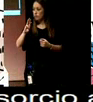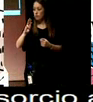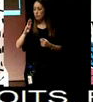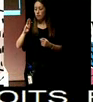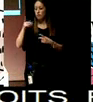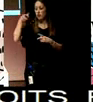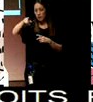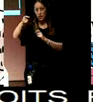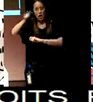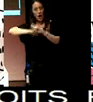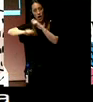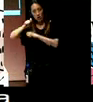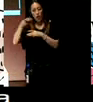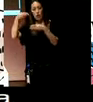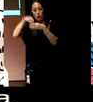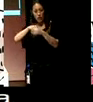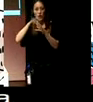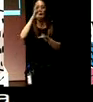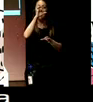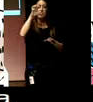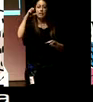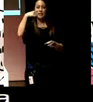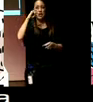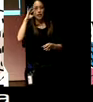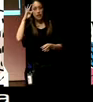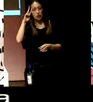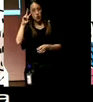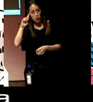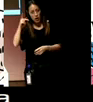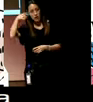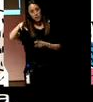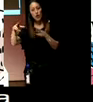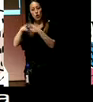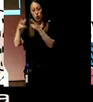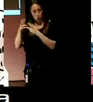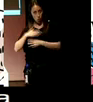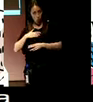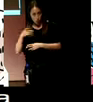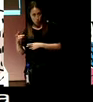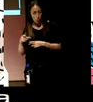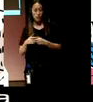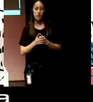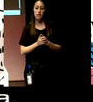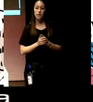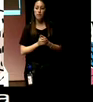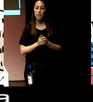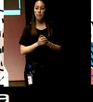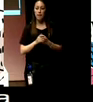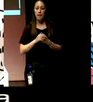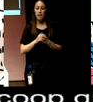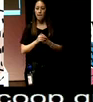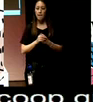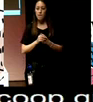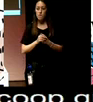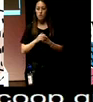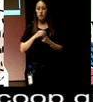is, of course, Spanish, so home-based here. And then we have the consortium Siena